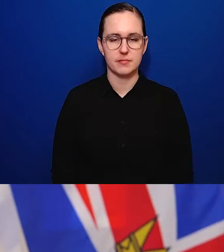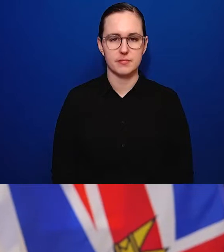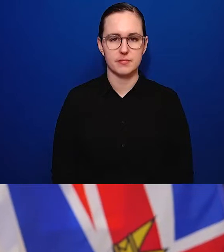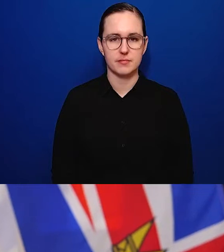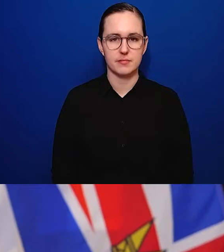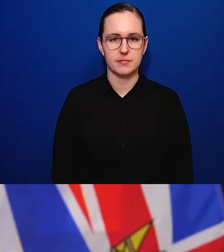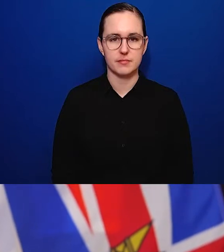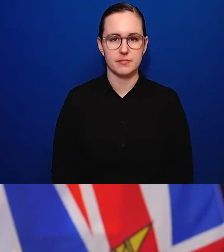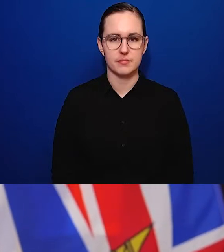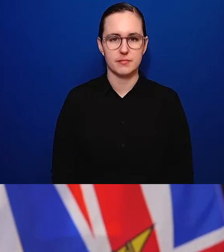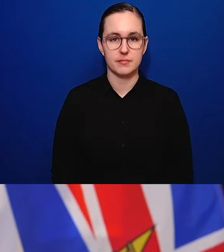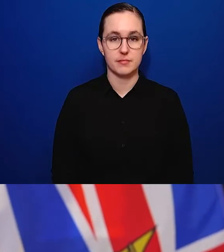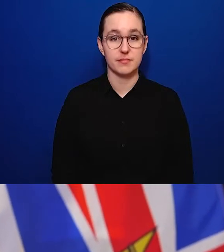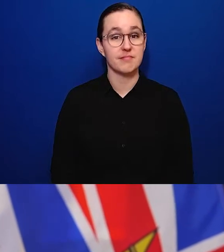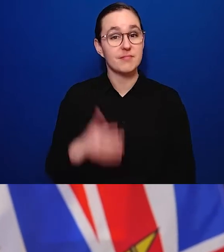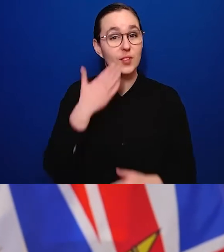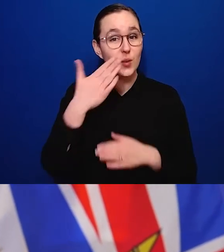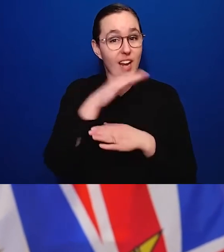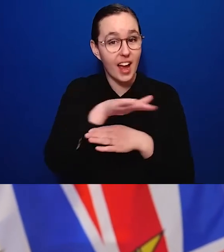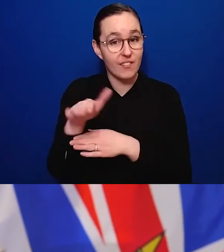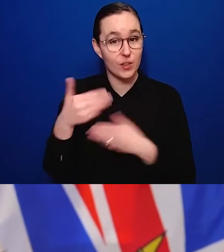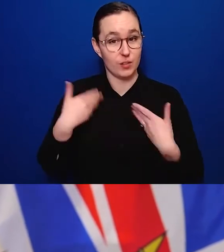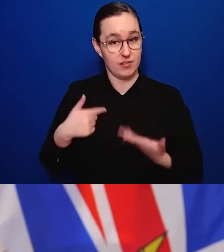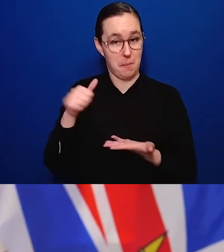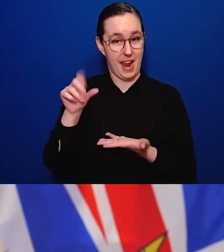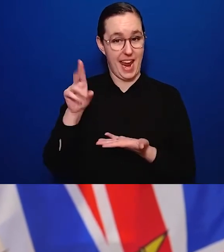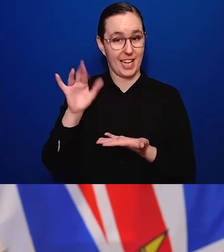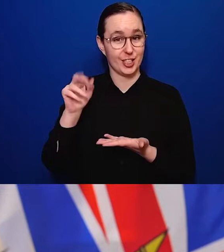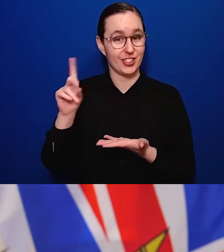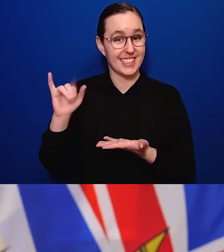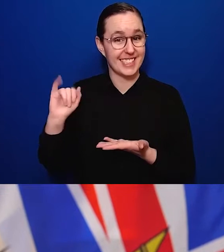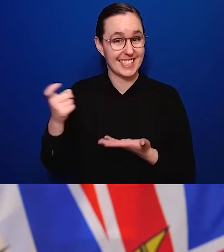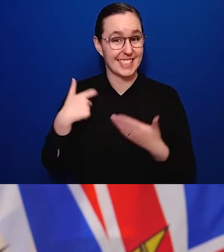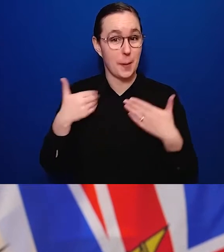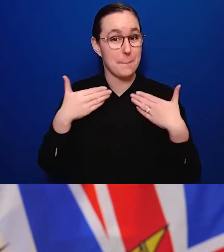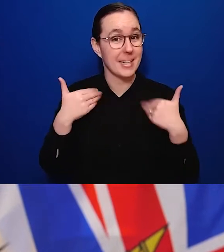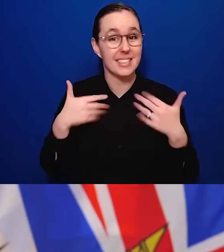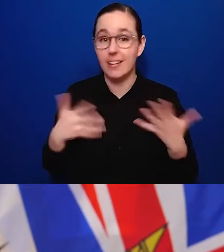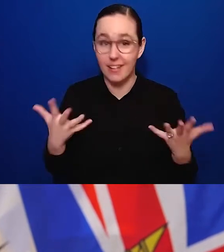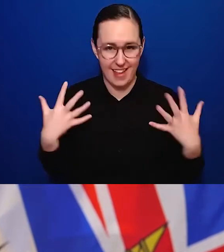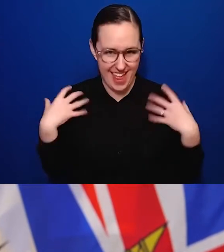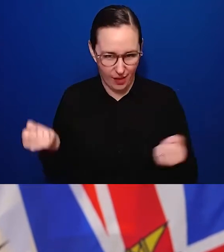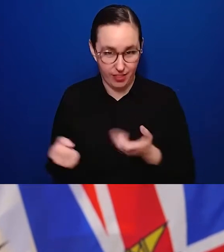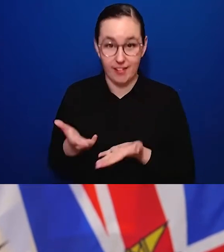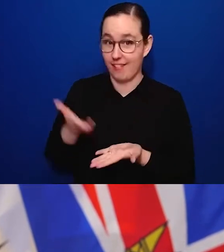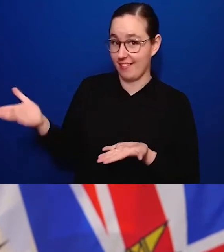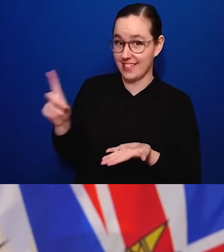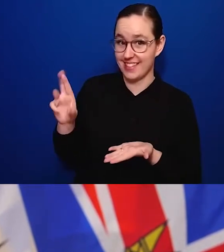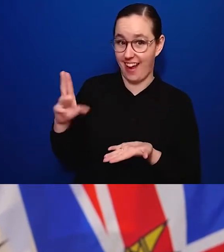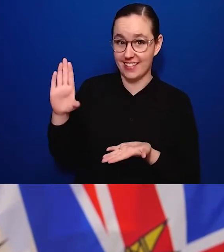Good afternoon, everyone. My name is Adrian Dix. I'm BC's Minister of Health. To my right is Dr. Bonnie Henry, BC's Provincial Health Officer. This is